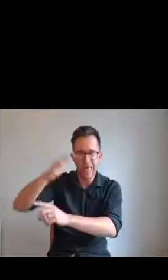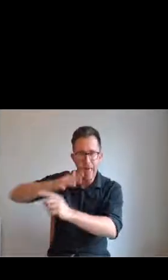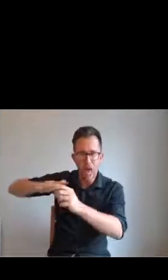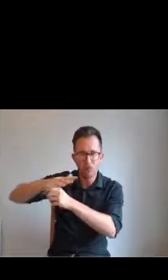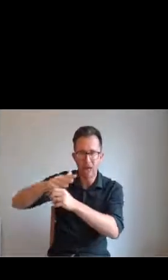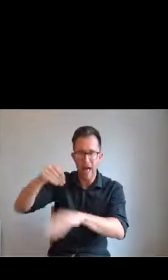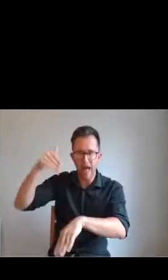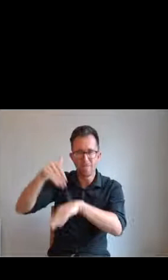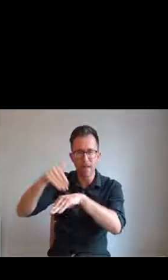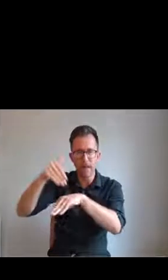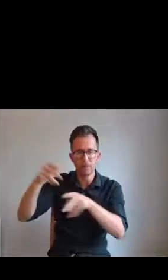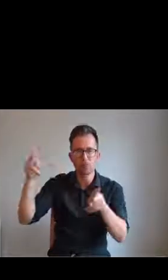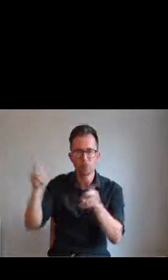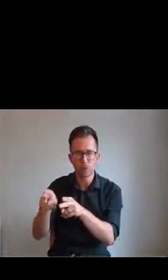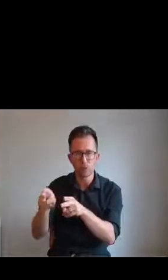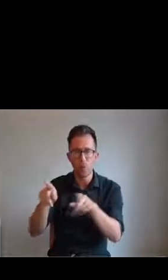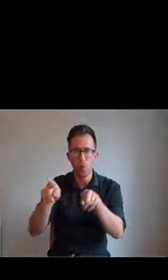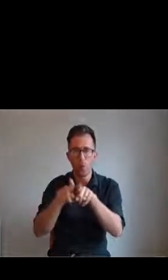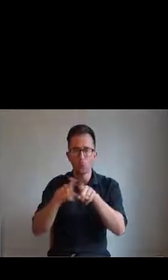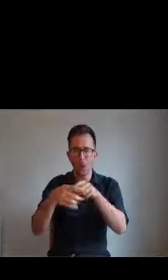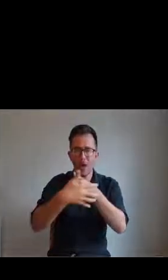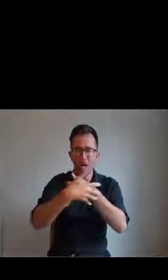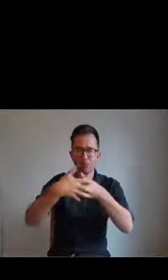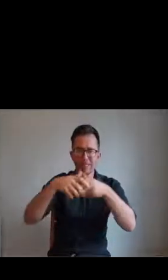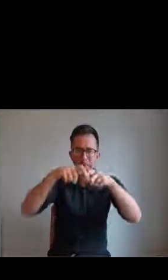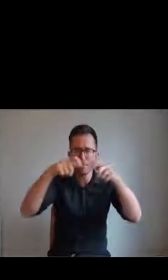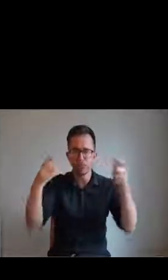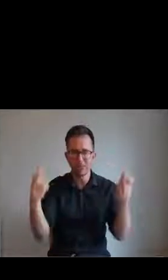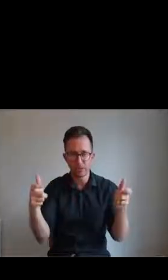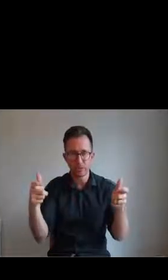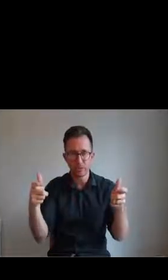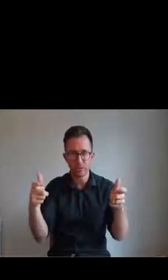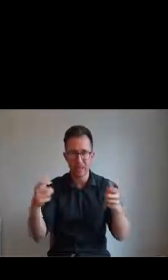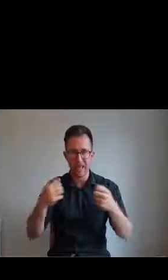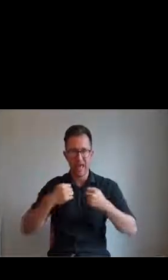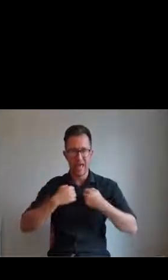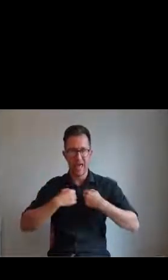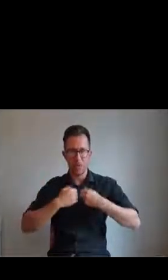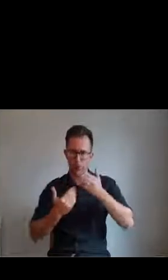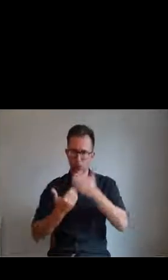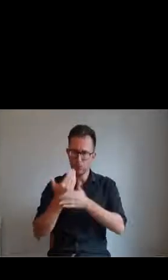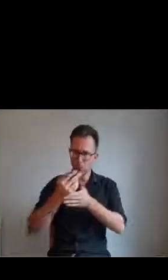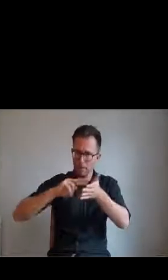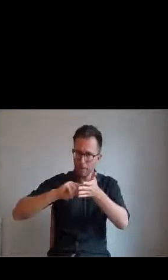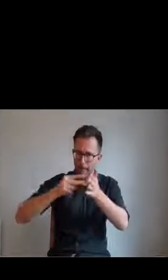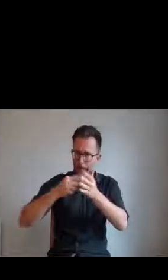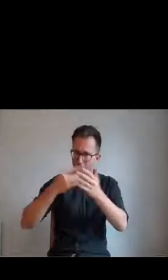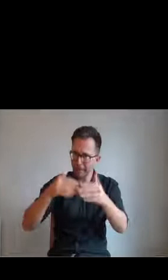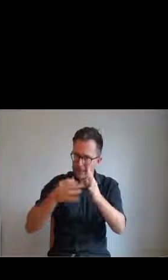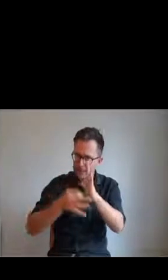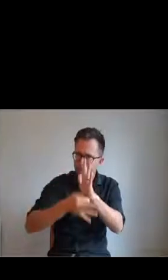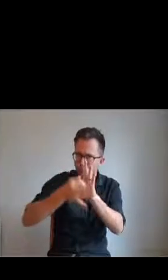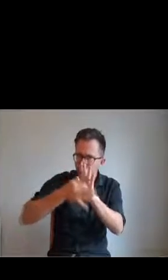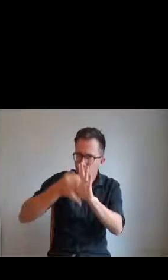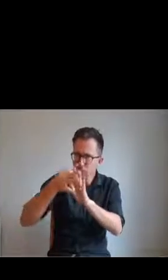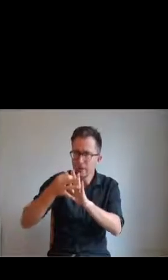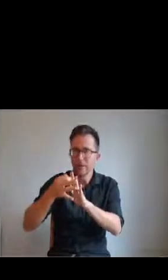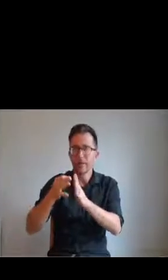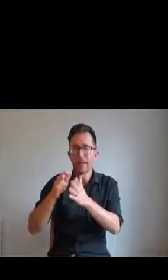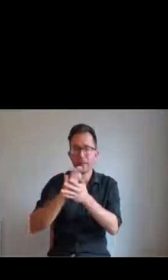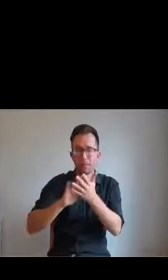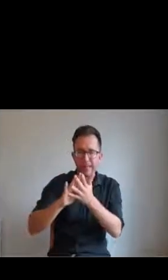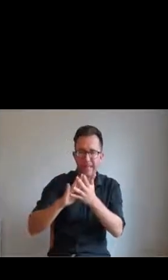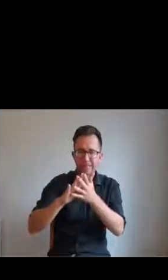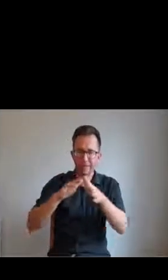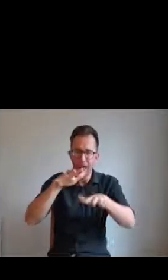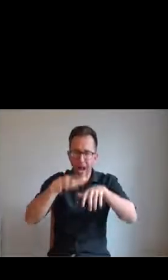green bridges, we've managed to improve our landscaping proposals, resulting in better opportunity for